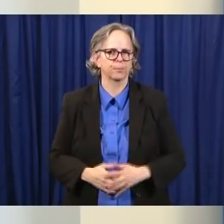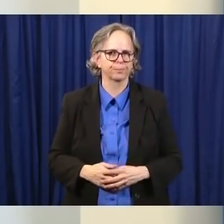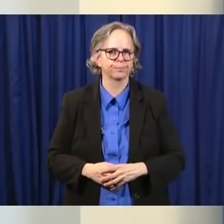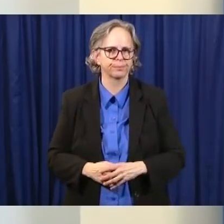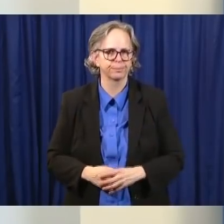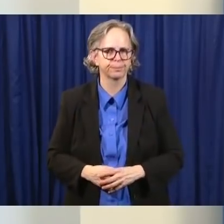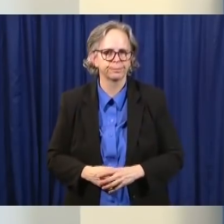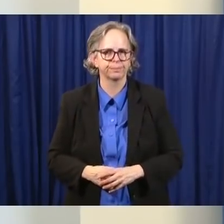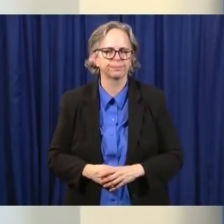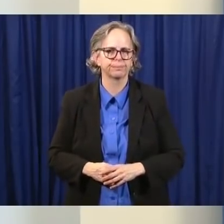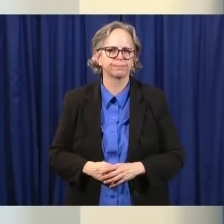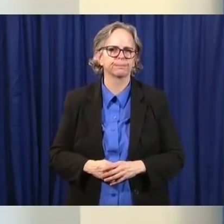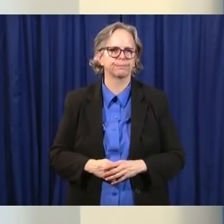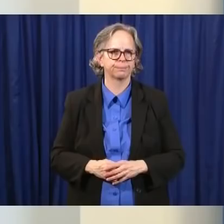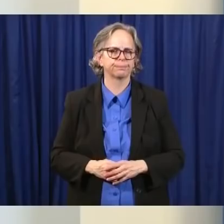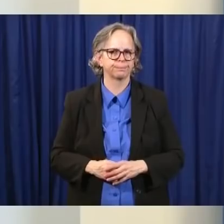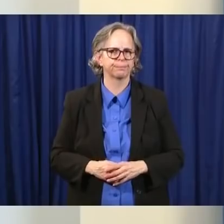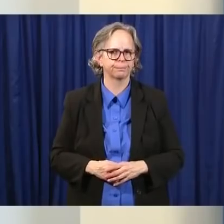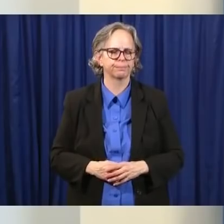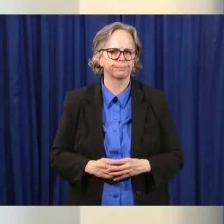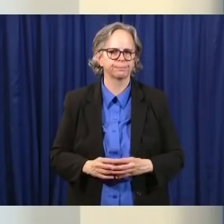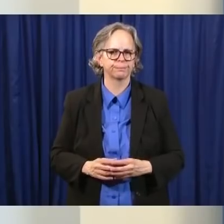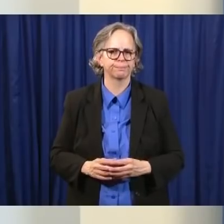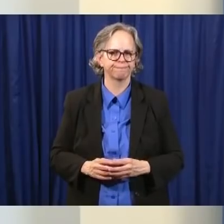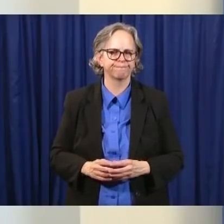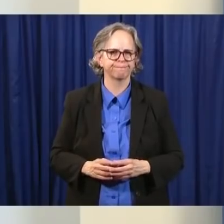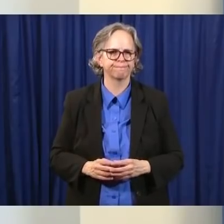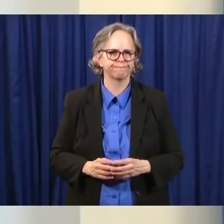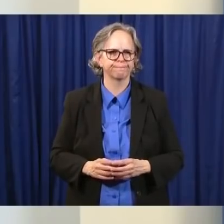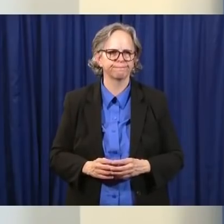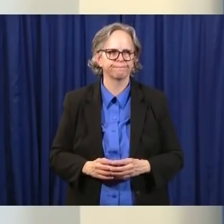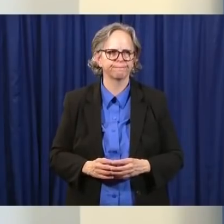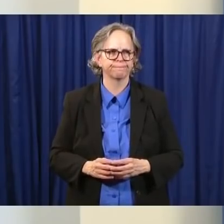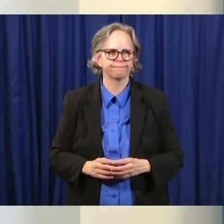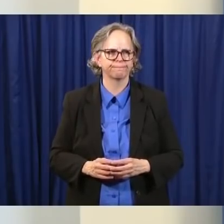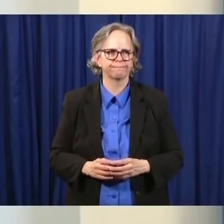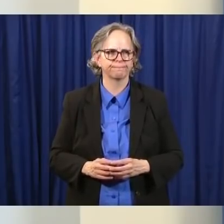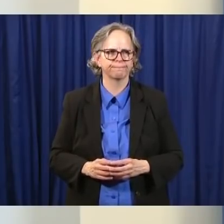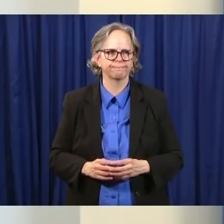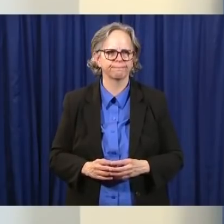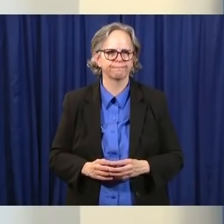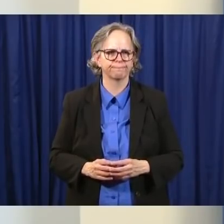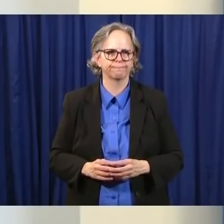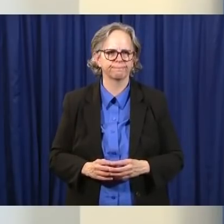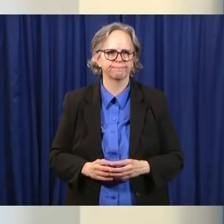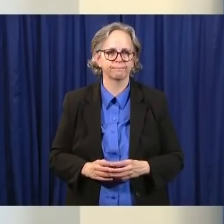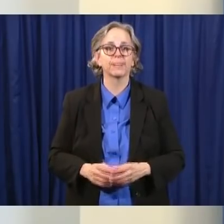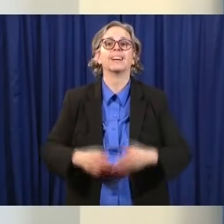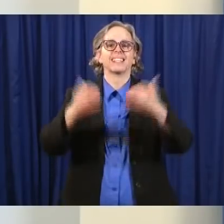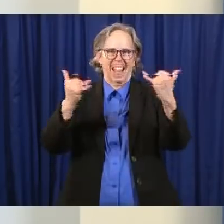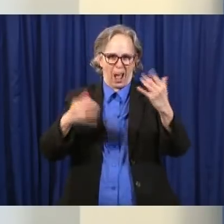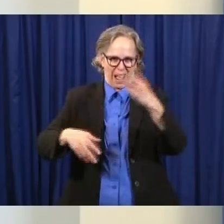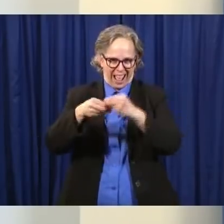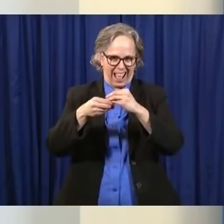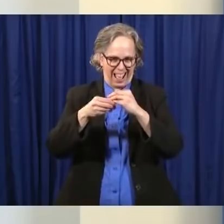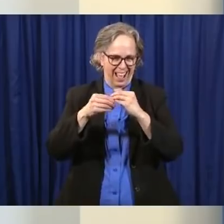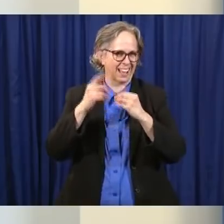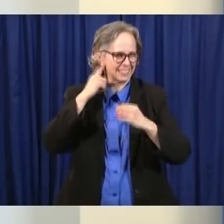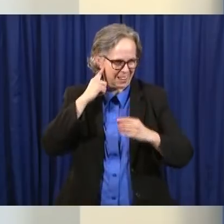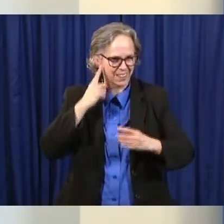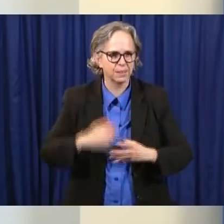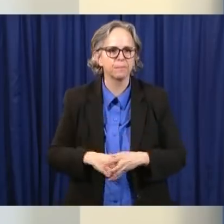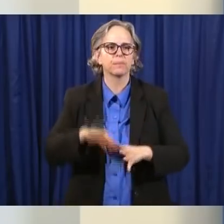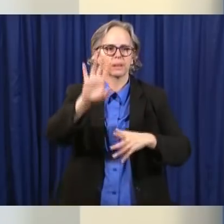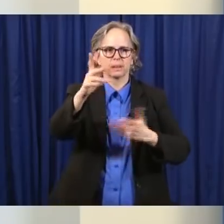to wrapping up this Tuesday. We'll wait and see for a moment if the audio comes back, but as we continue to watch, and there it is. The issues